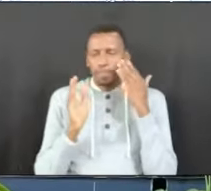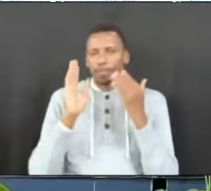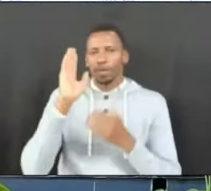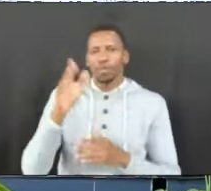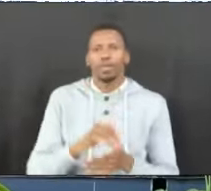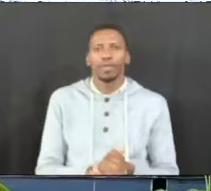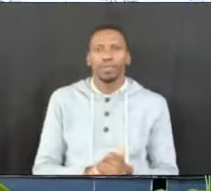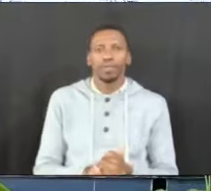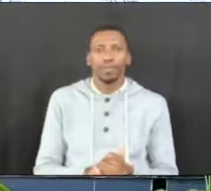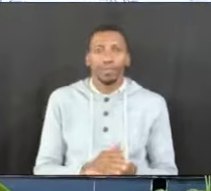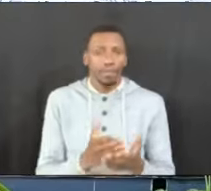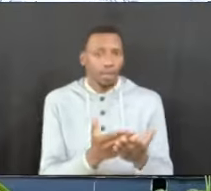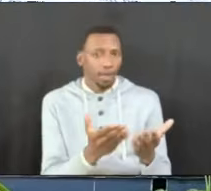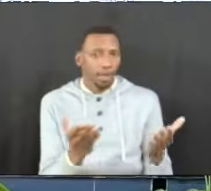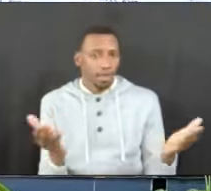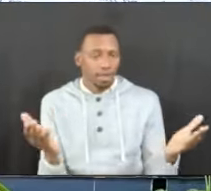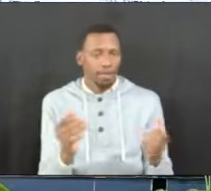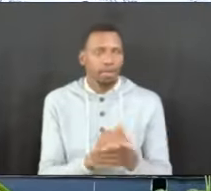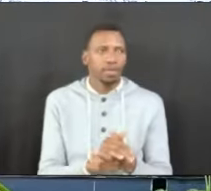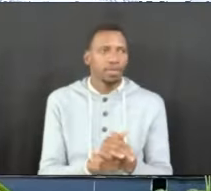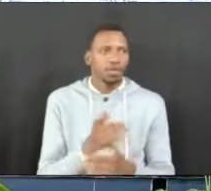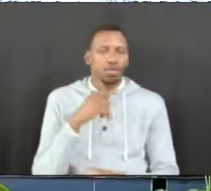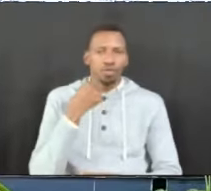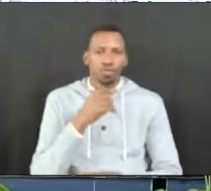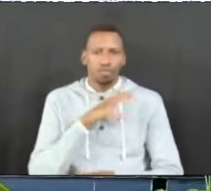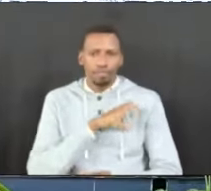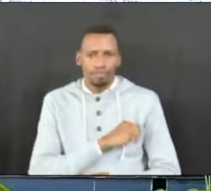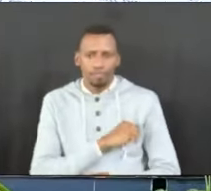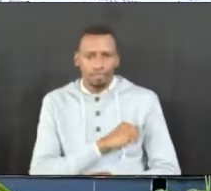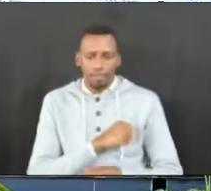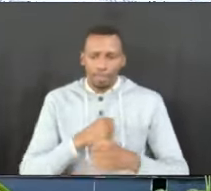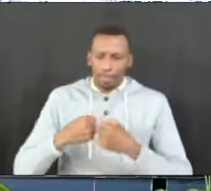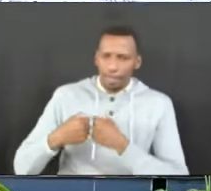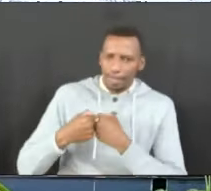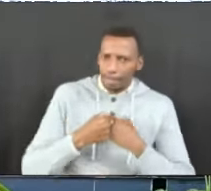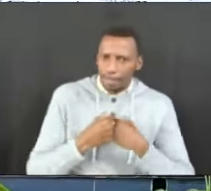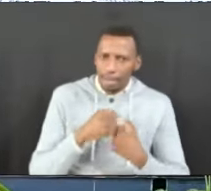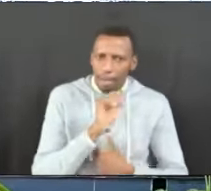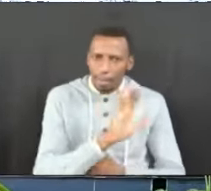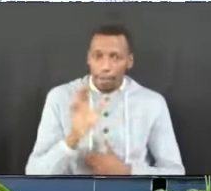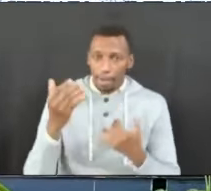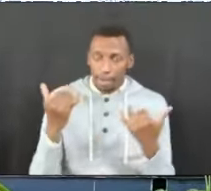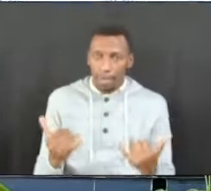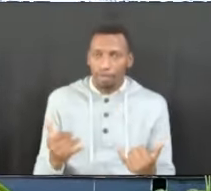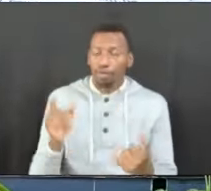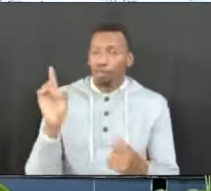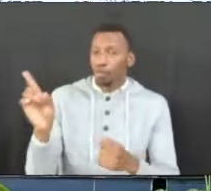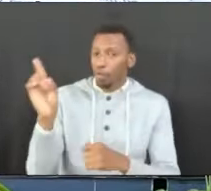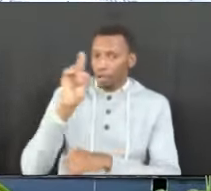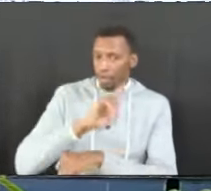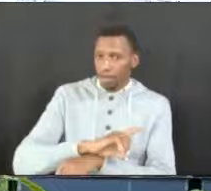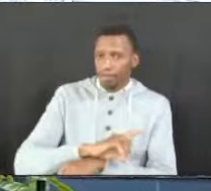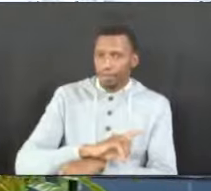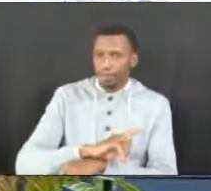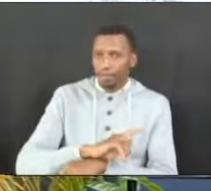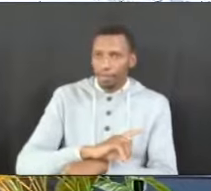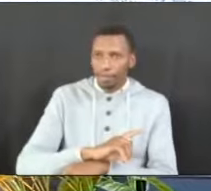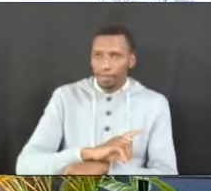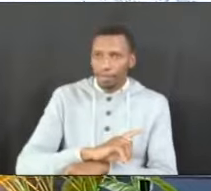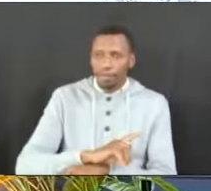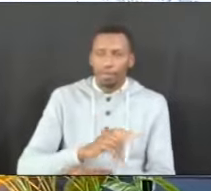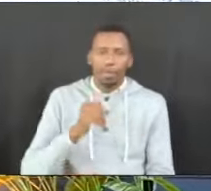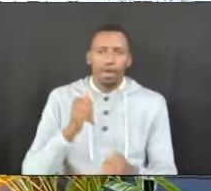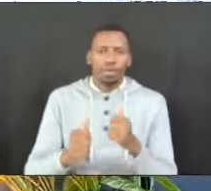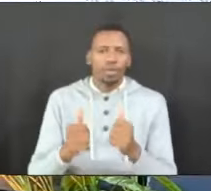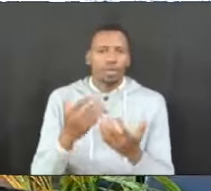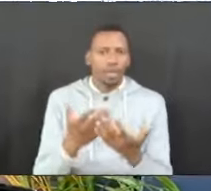are they, the endured trials and tribulation. Whatever you're going through, a day is coming when the things